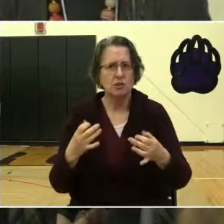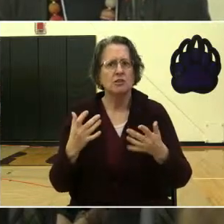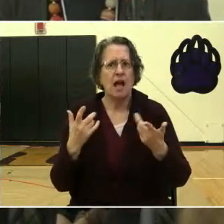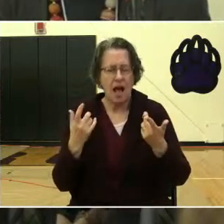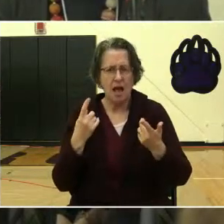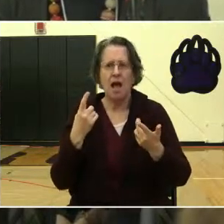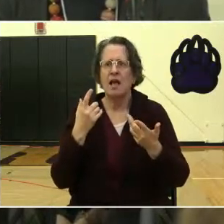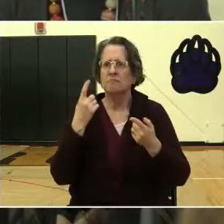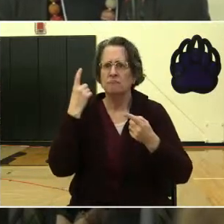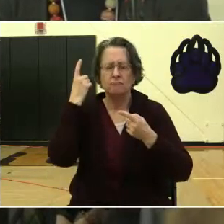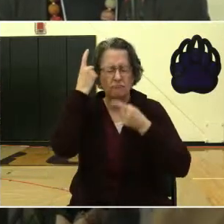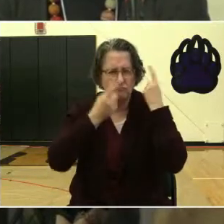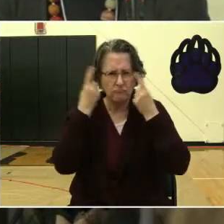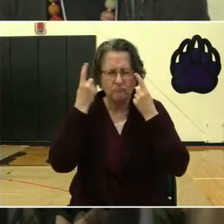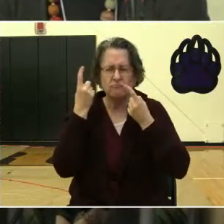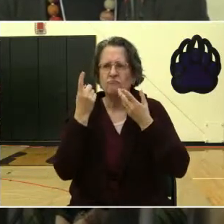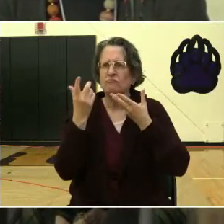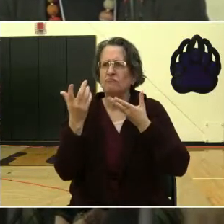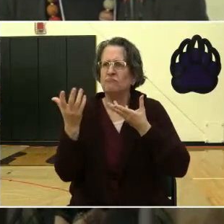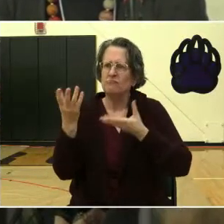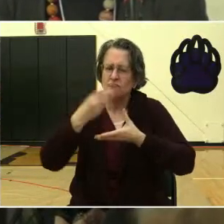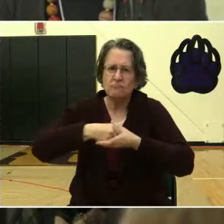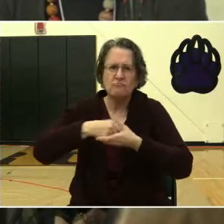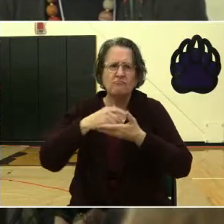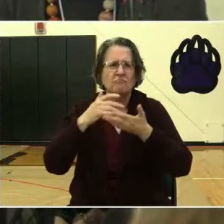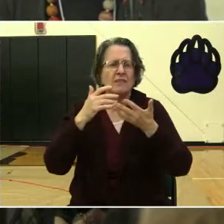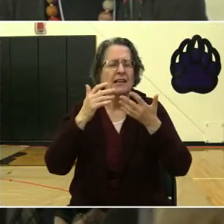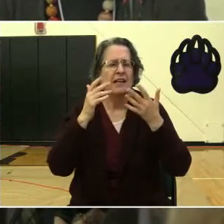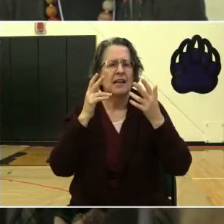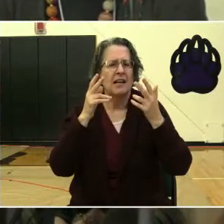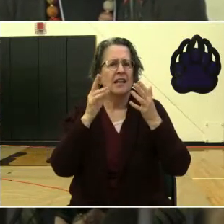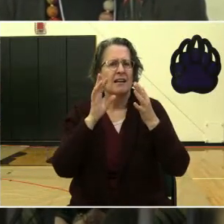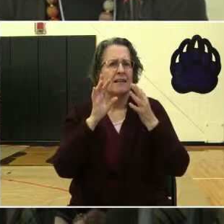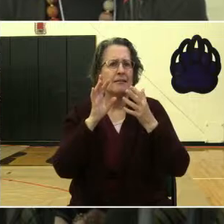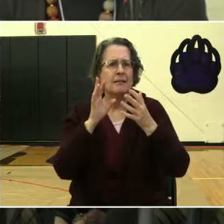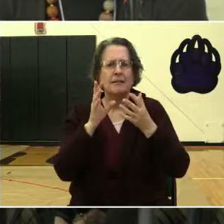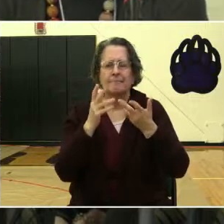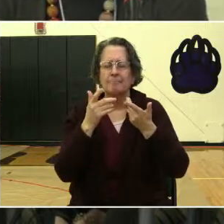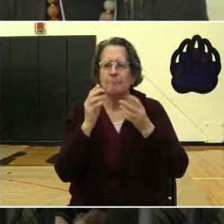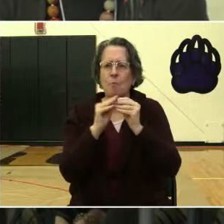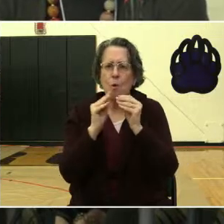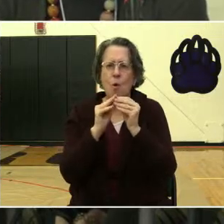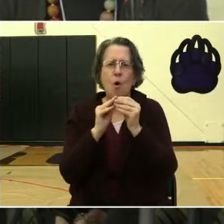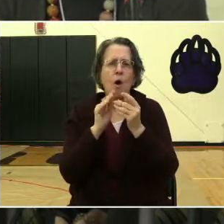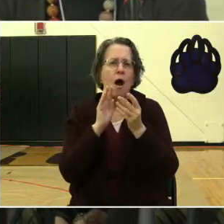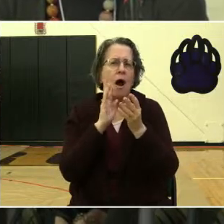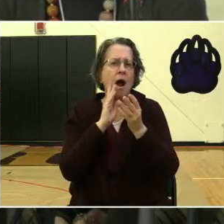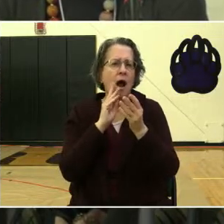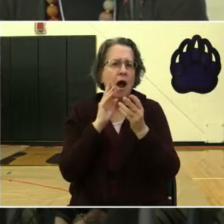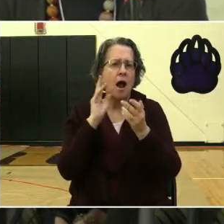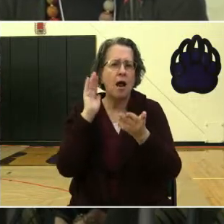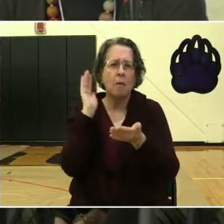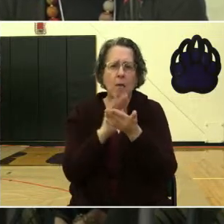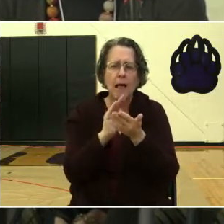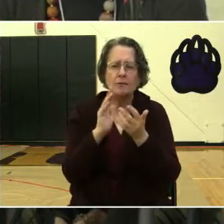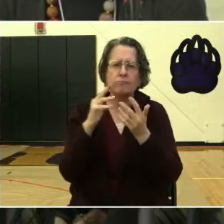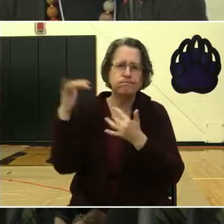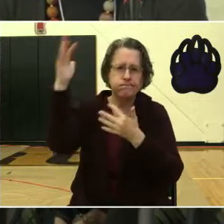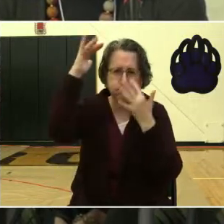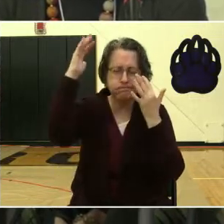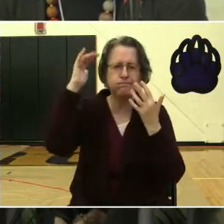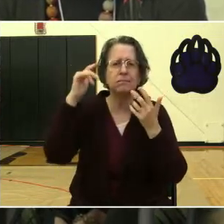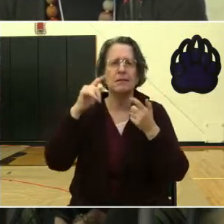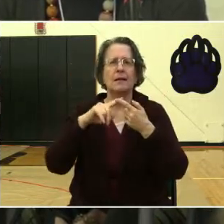address issues related to climate change for example with regard to the refrigerant at the the skating